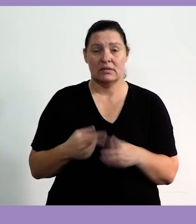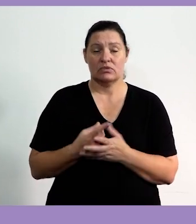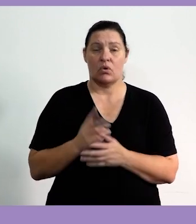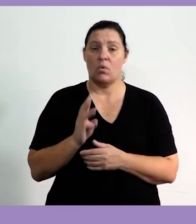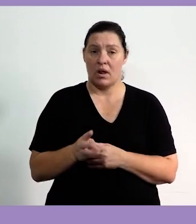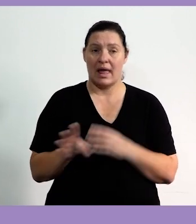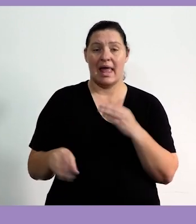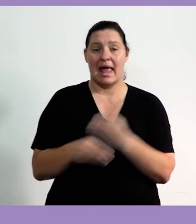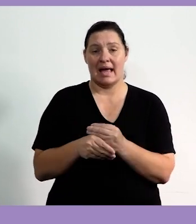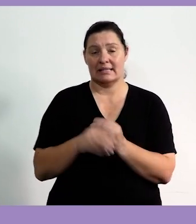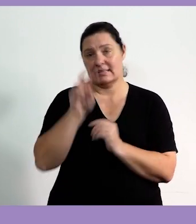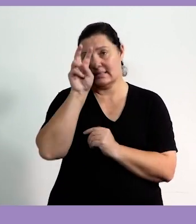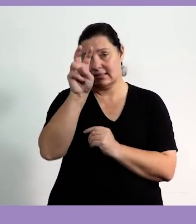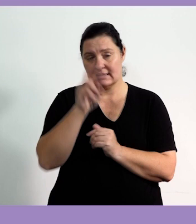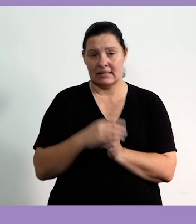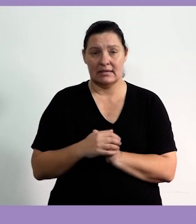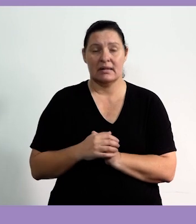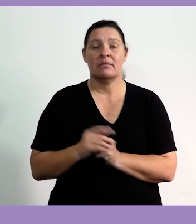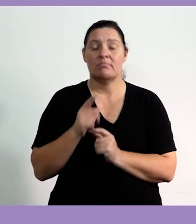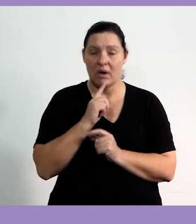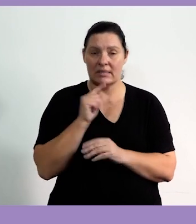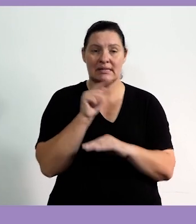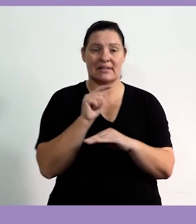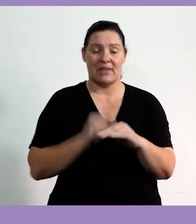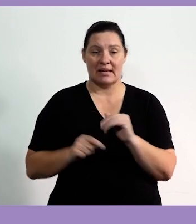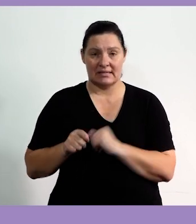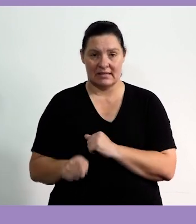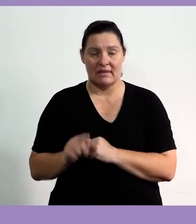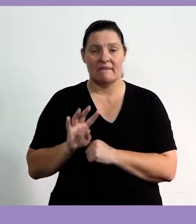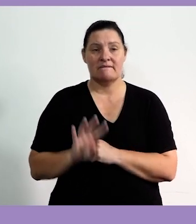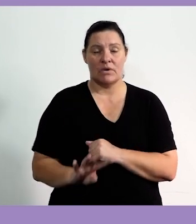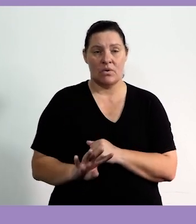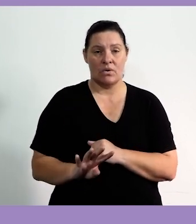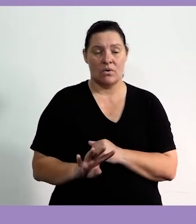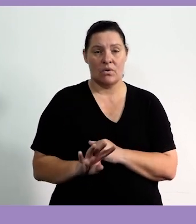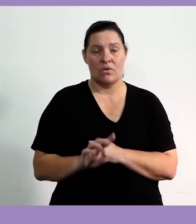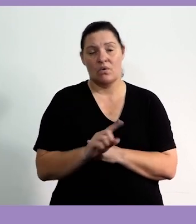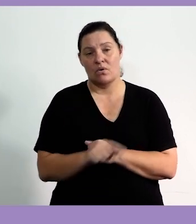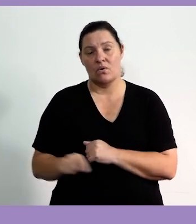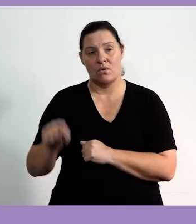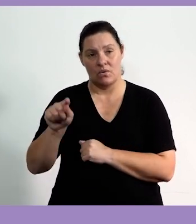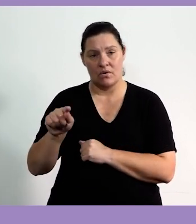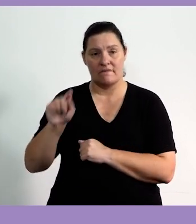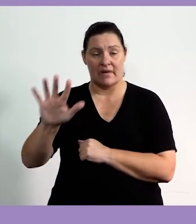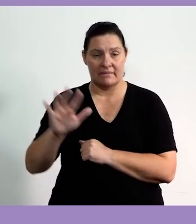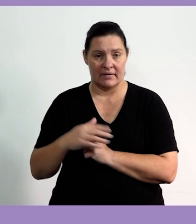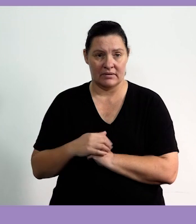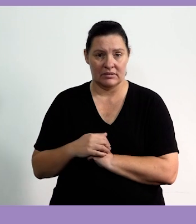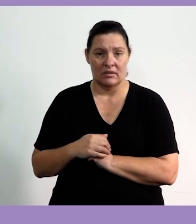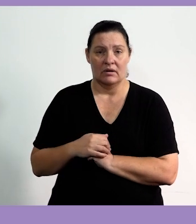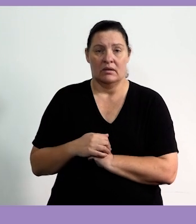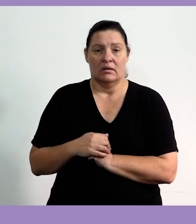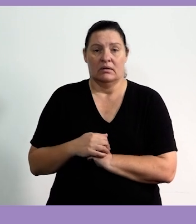base. So that means we are going to add the exponents, and this is divided by 4 to the